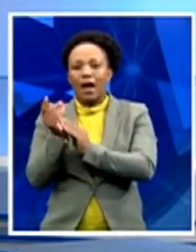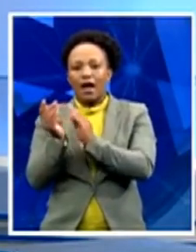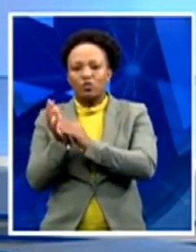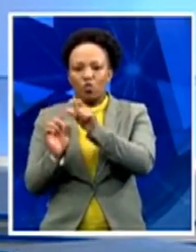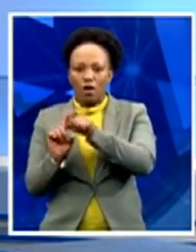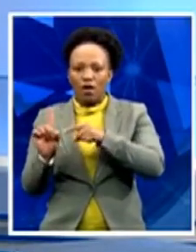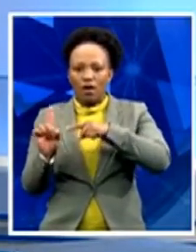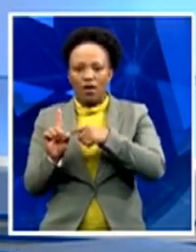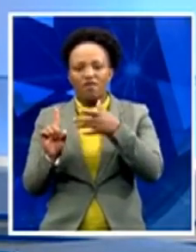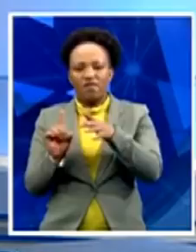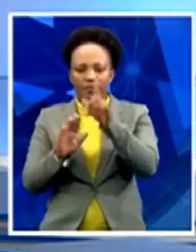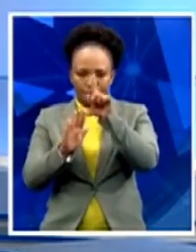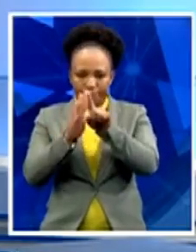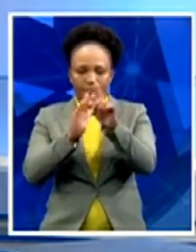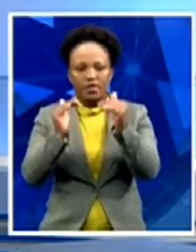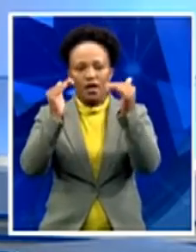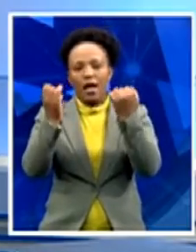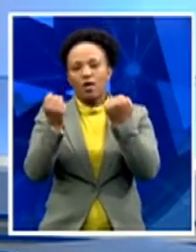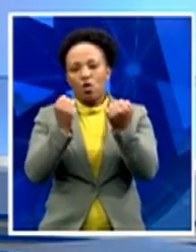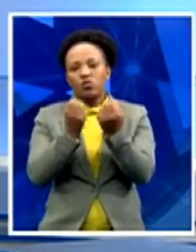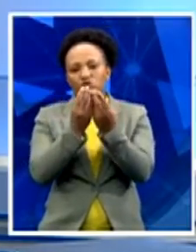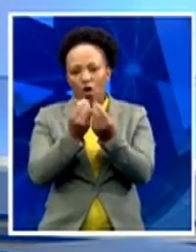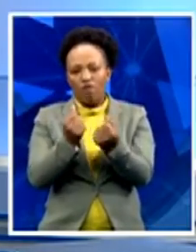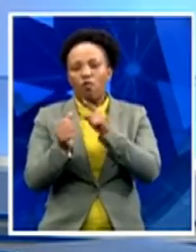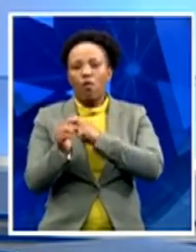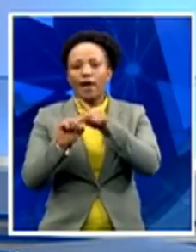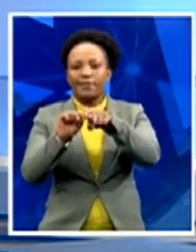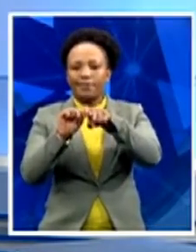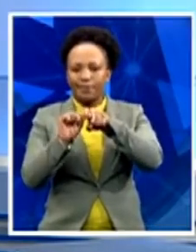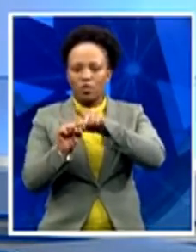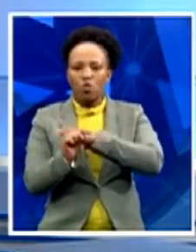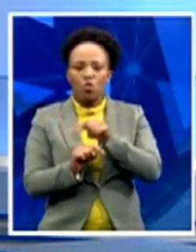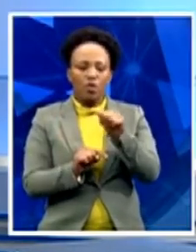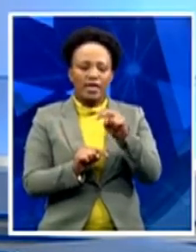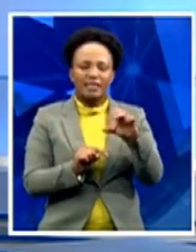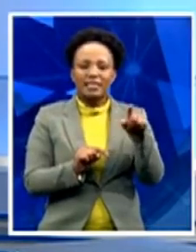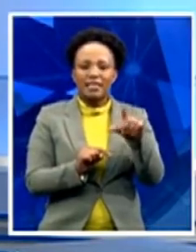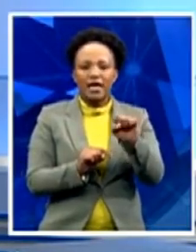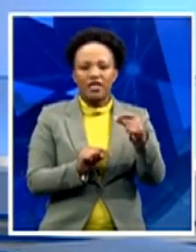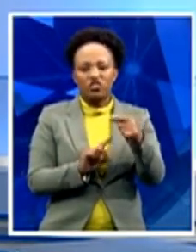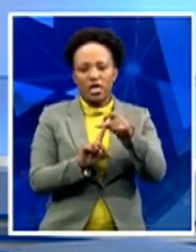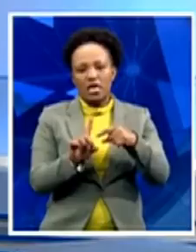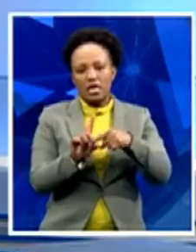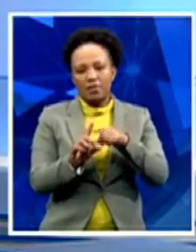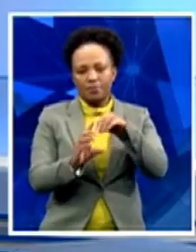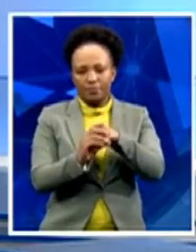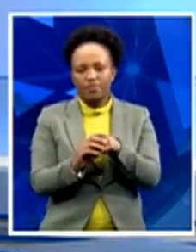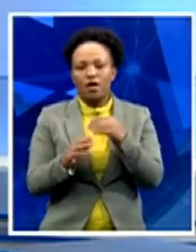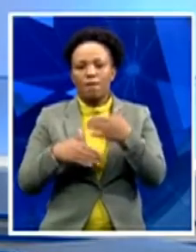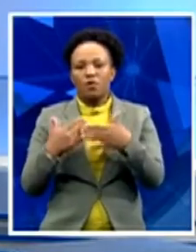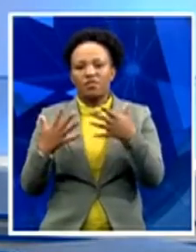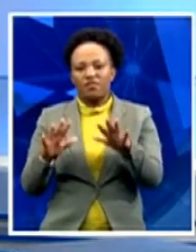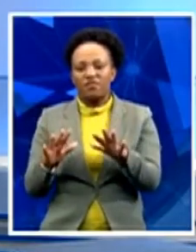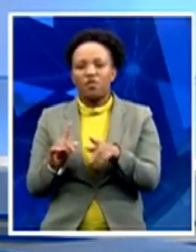his suspension as the ANC's Secretary-General. The process started by dealing with an application for